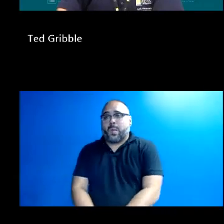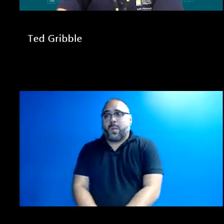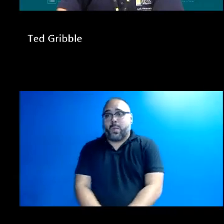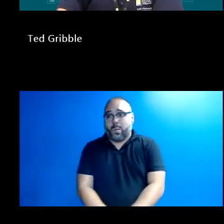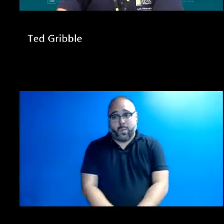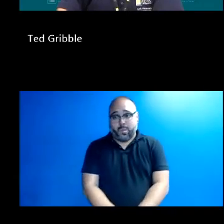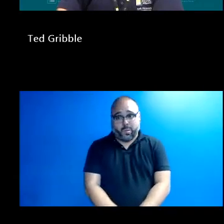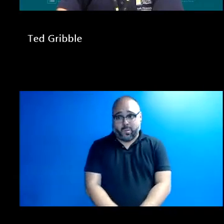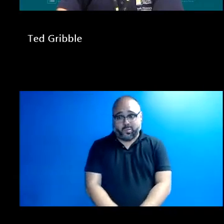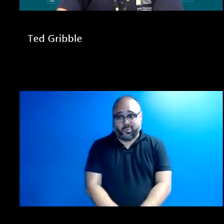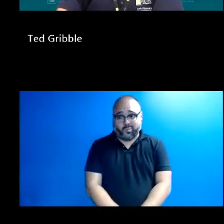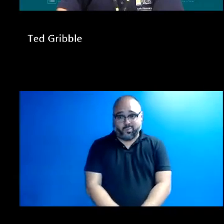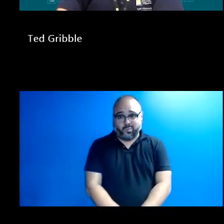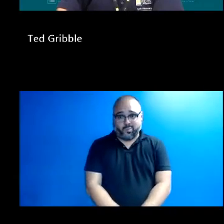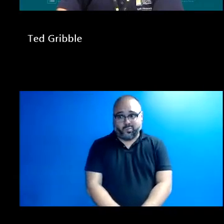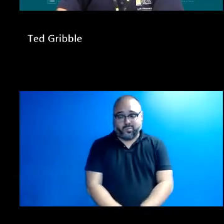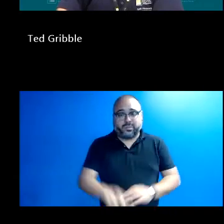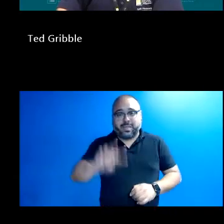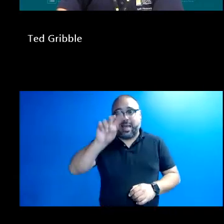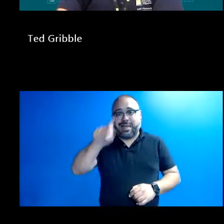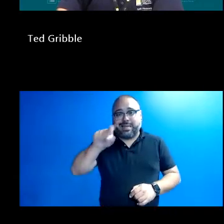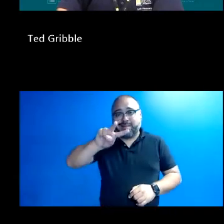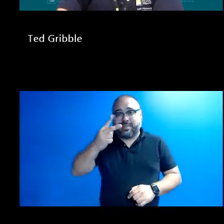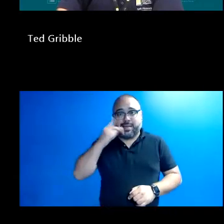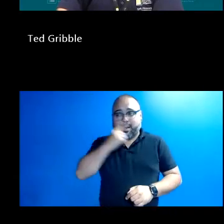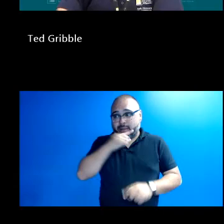I need a second set of eyes, please.